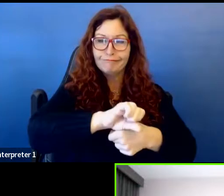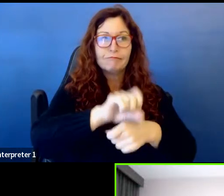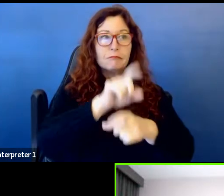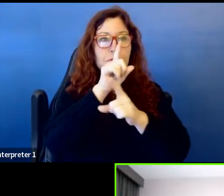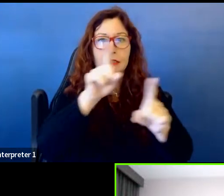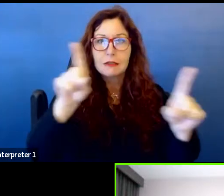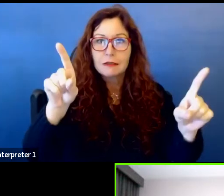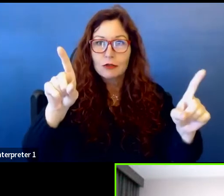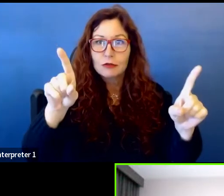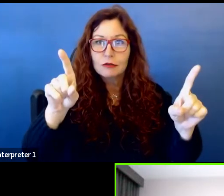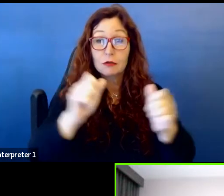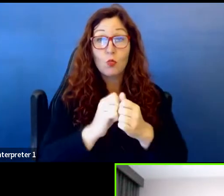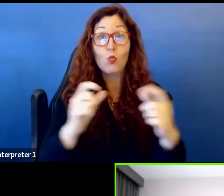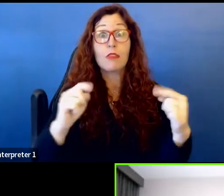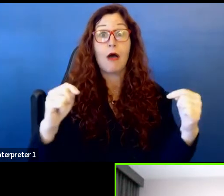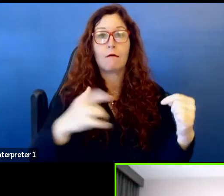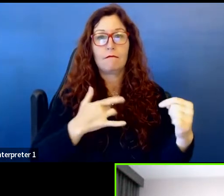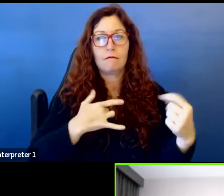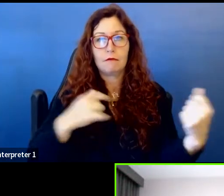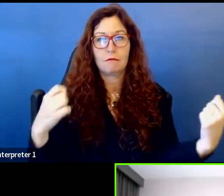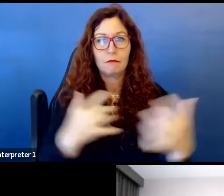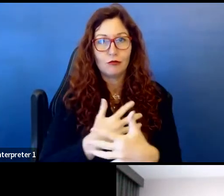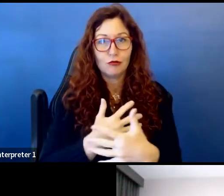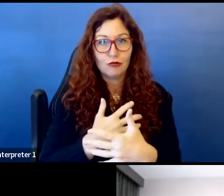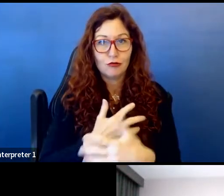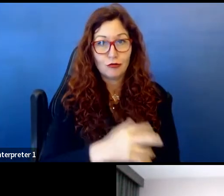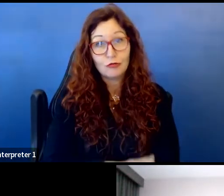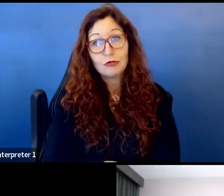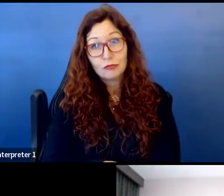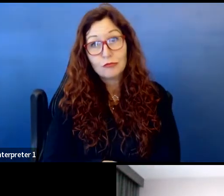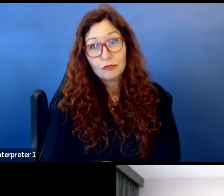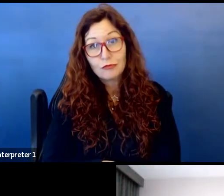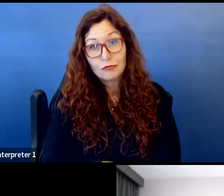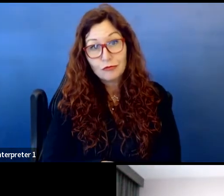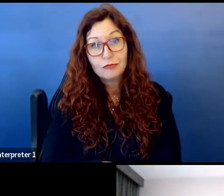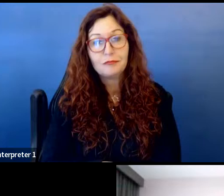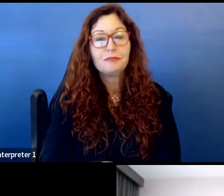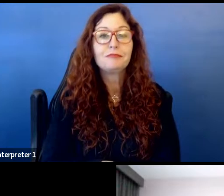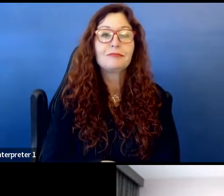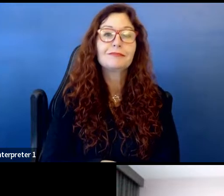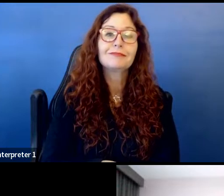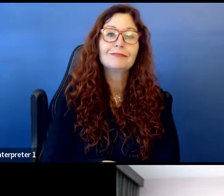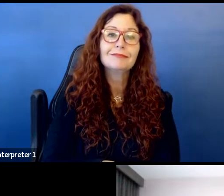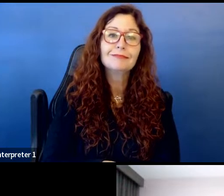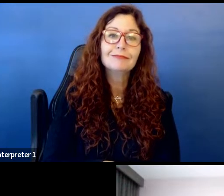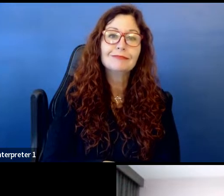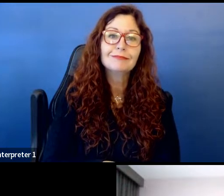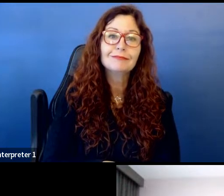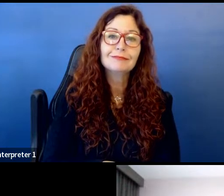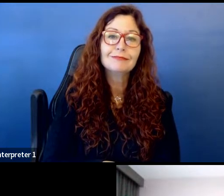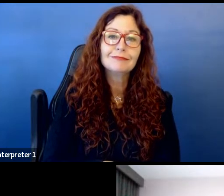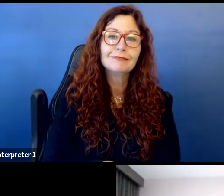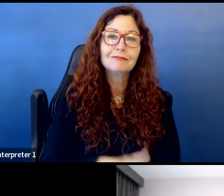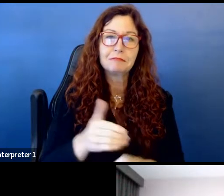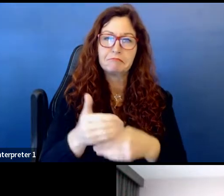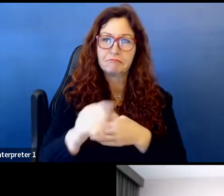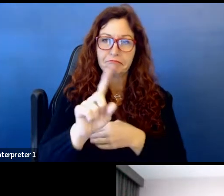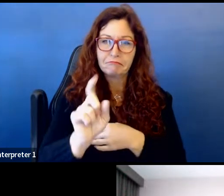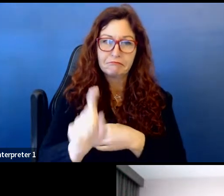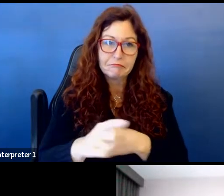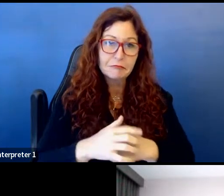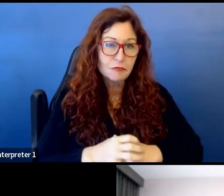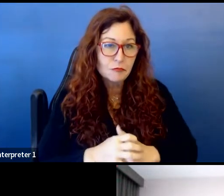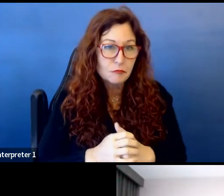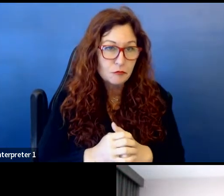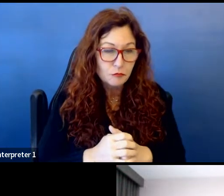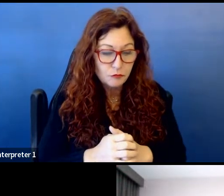back thank you um i think i'll stick with you um you know there's a lot of federal agencies